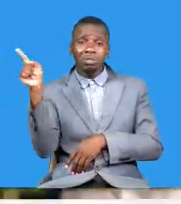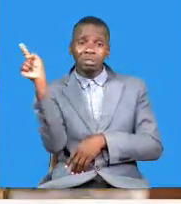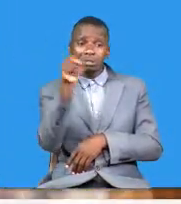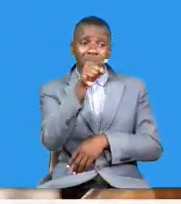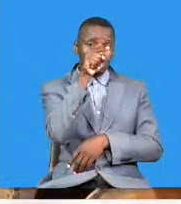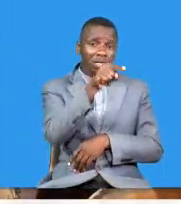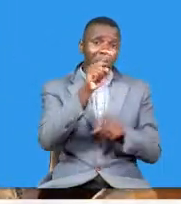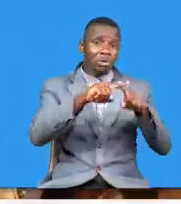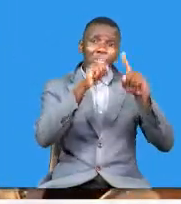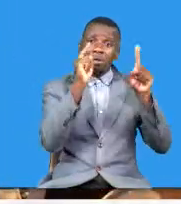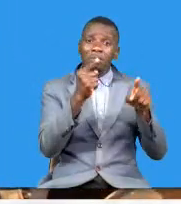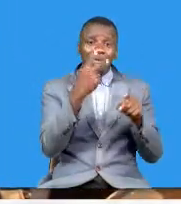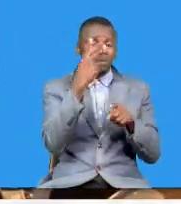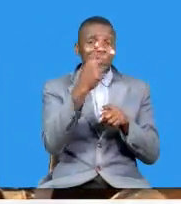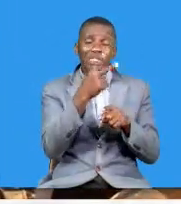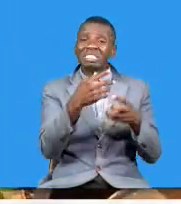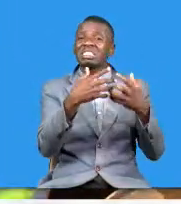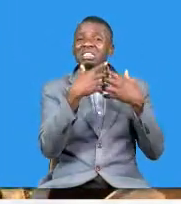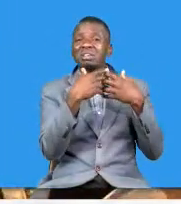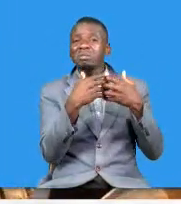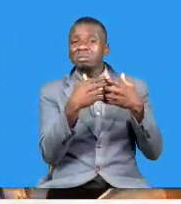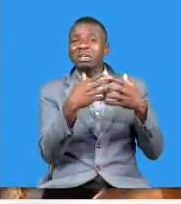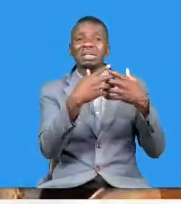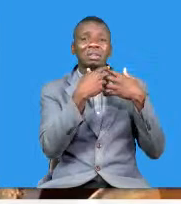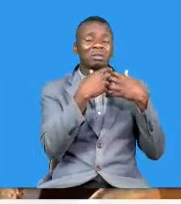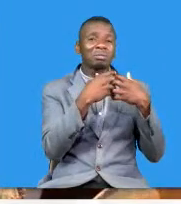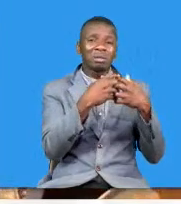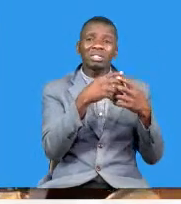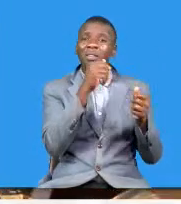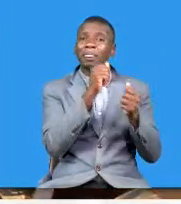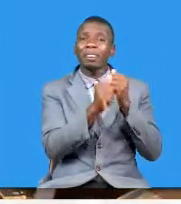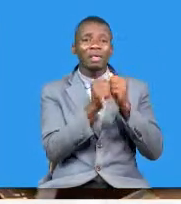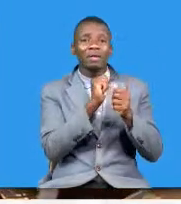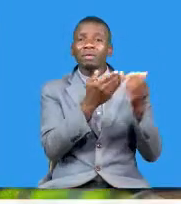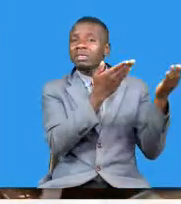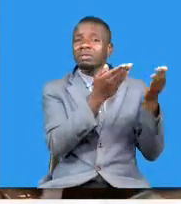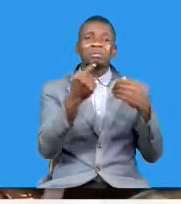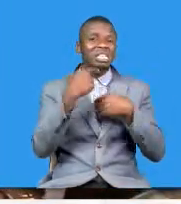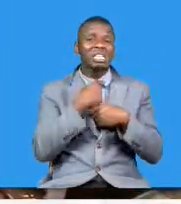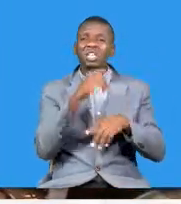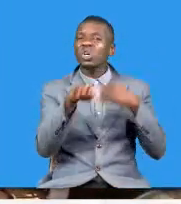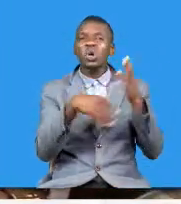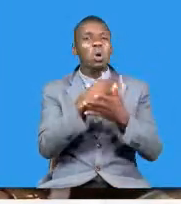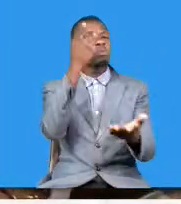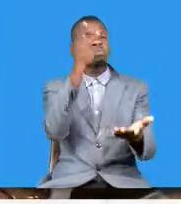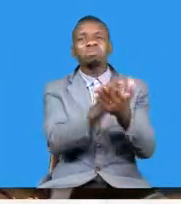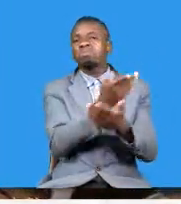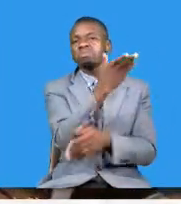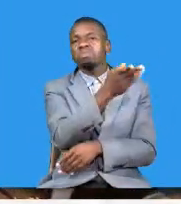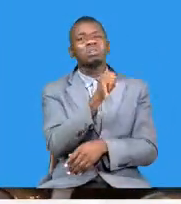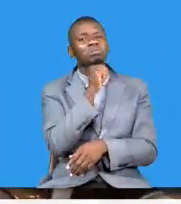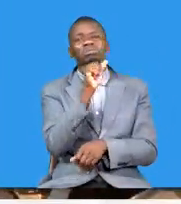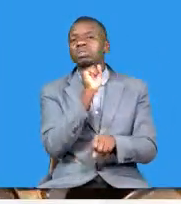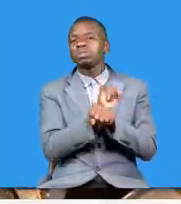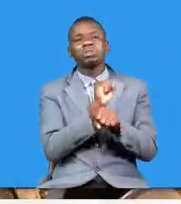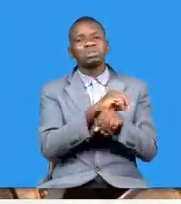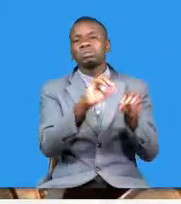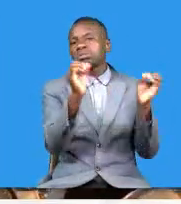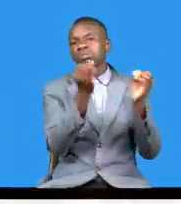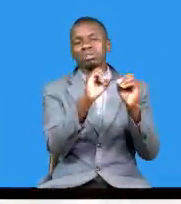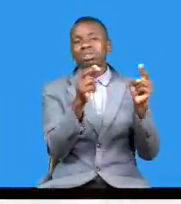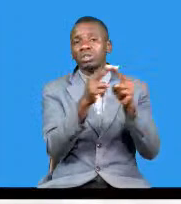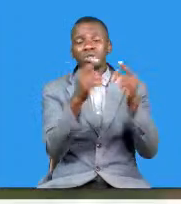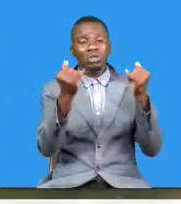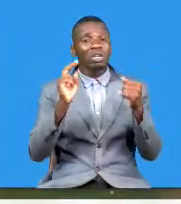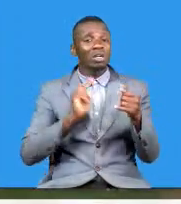They brought some machineries, about 4 or 5 machines. They are packed, getting rotten. So we want the government to